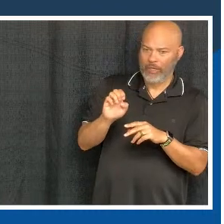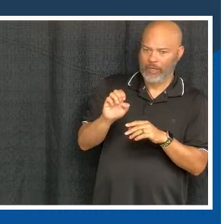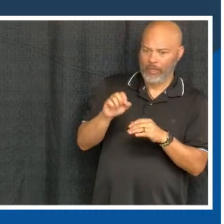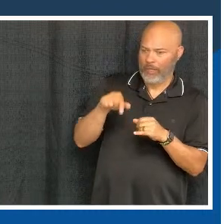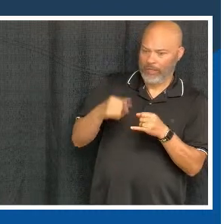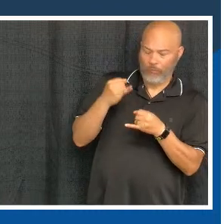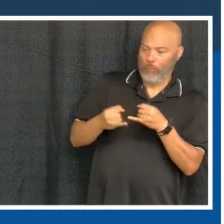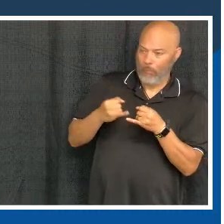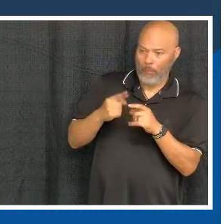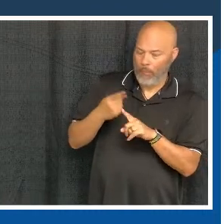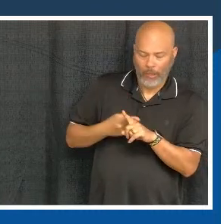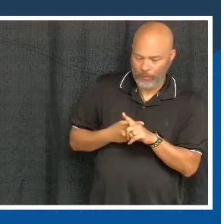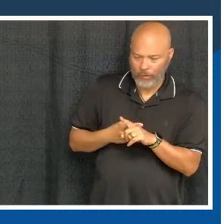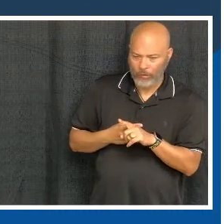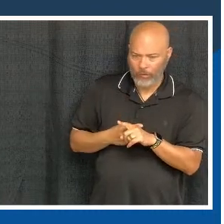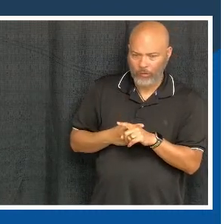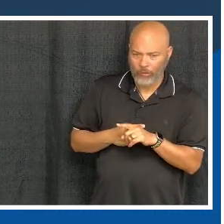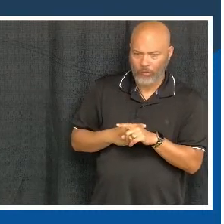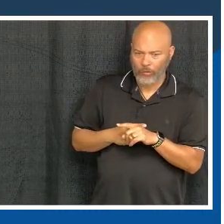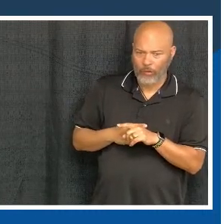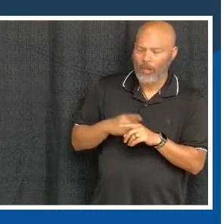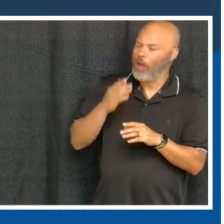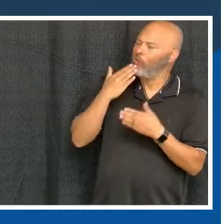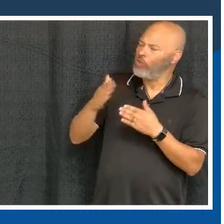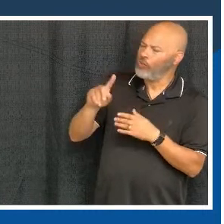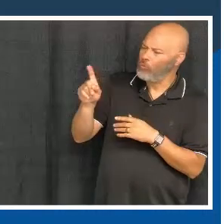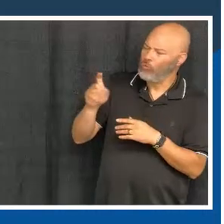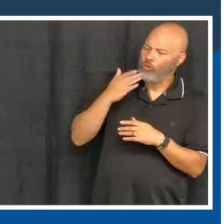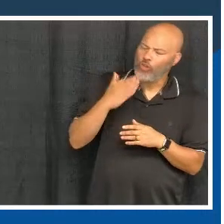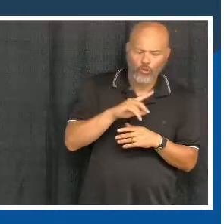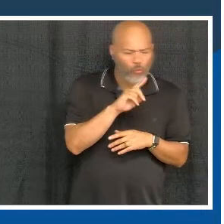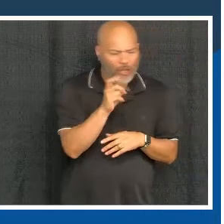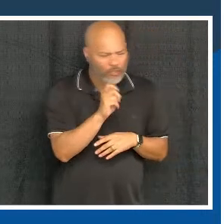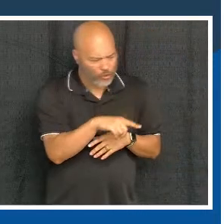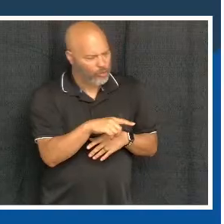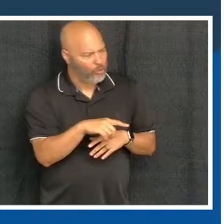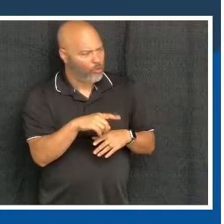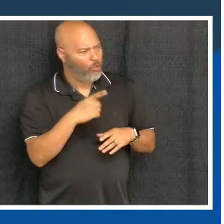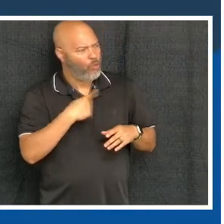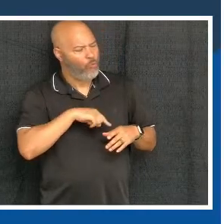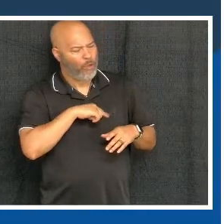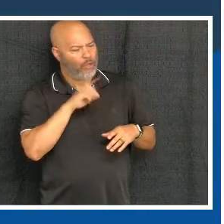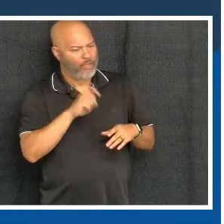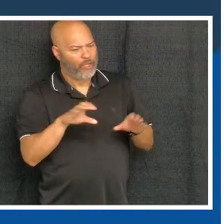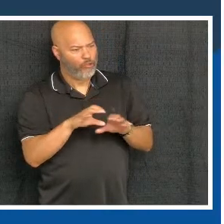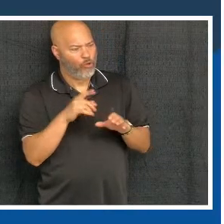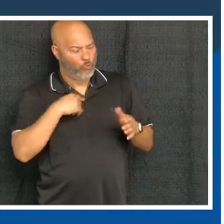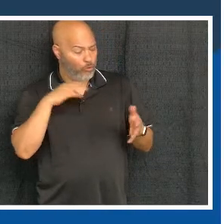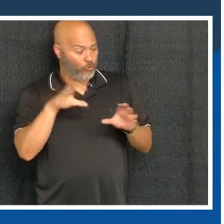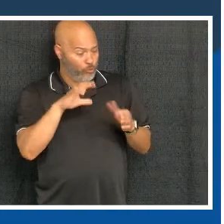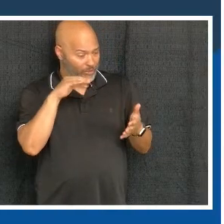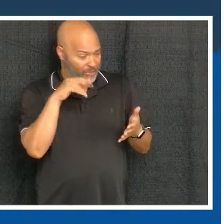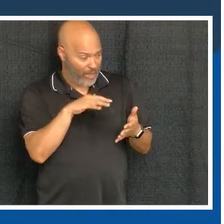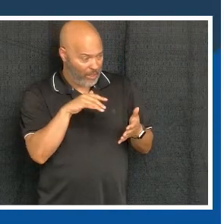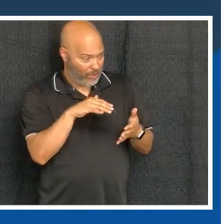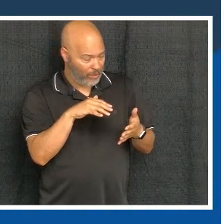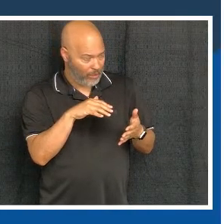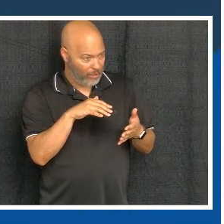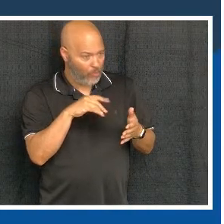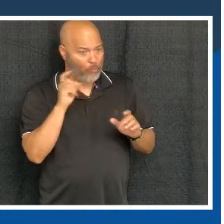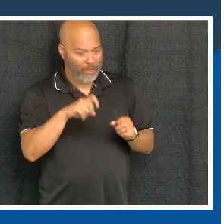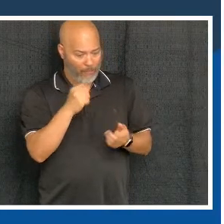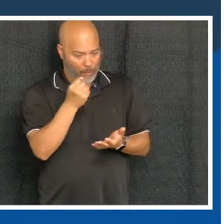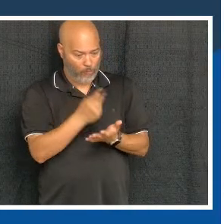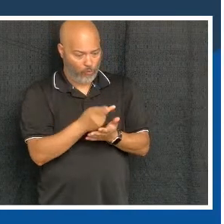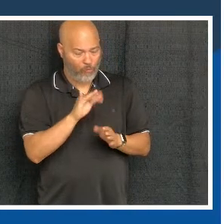month, I'm quite sure. Yeah, excellent question. What we'll have to do, we'll do the study. We're going to have to get approval